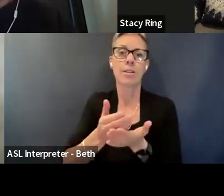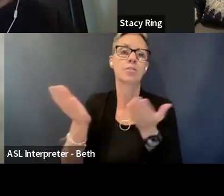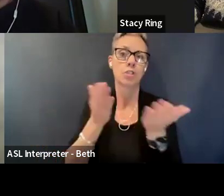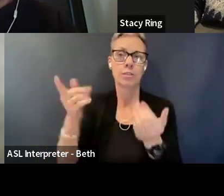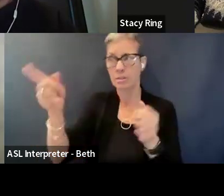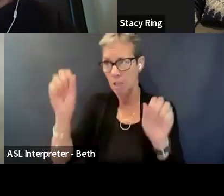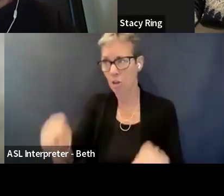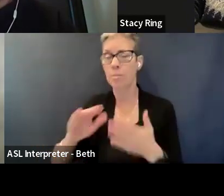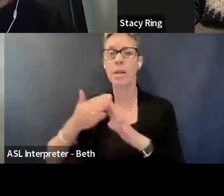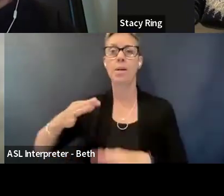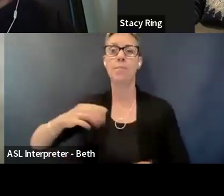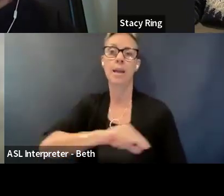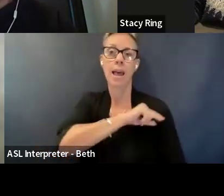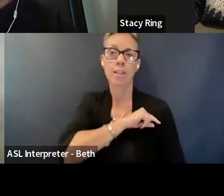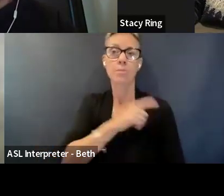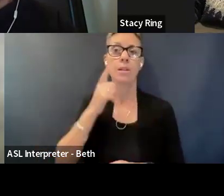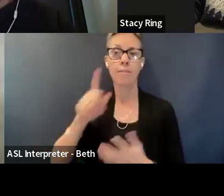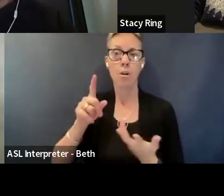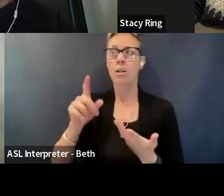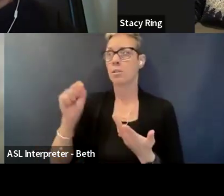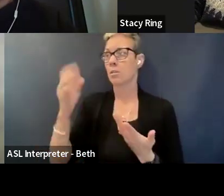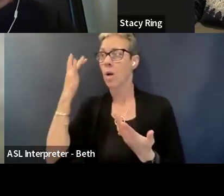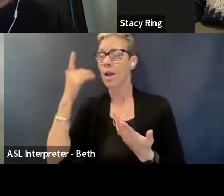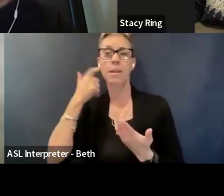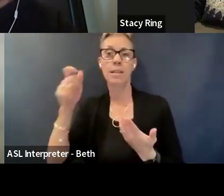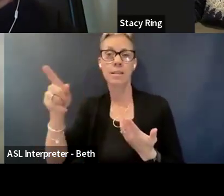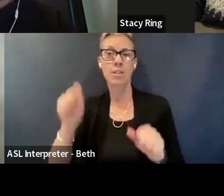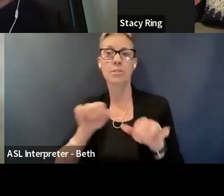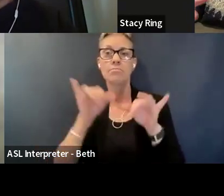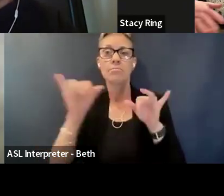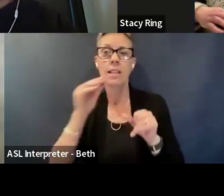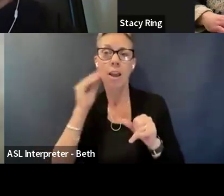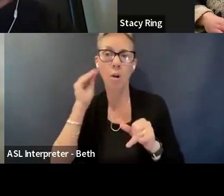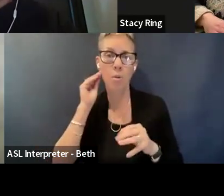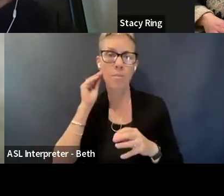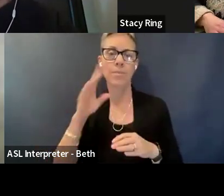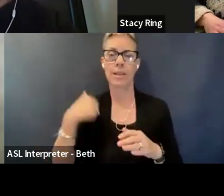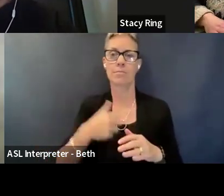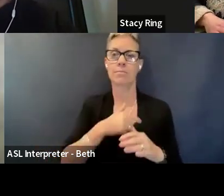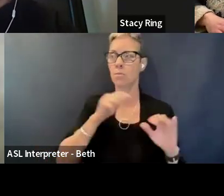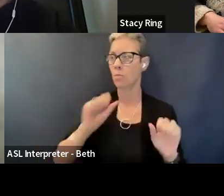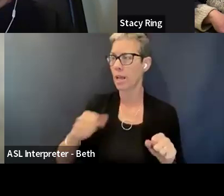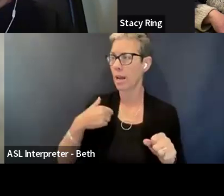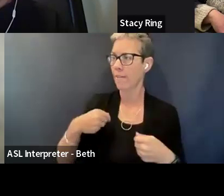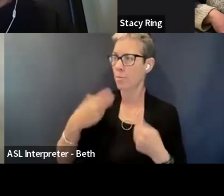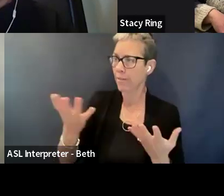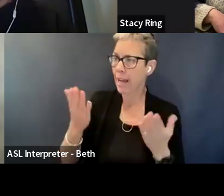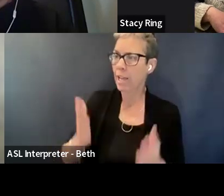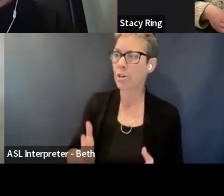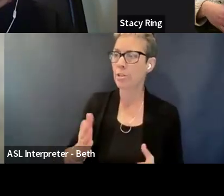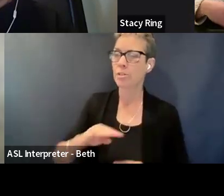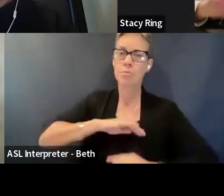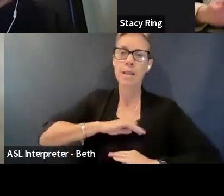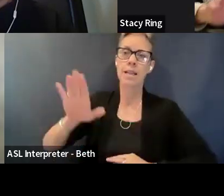for so that he could stay home and we could have providers to meet his care needs in our